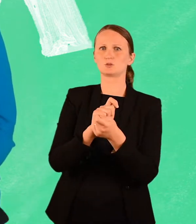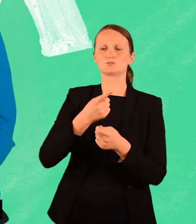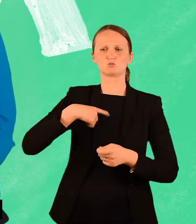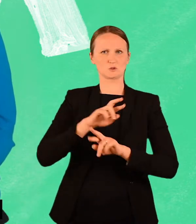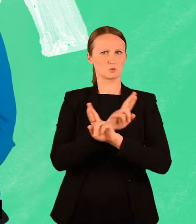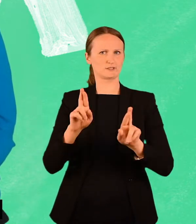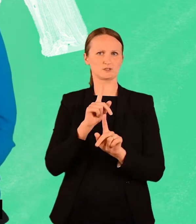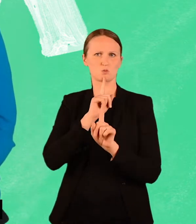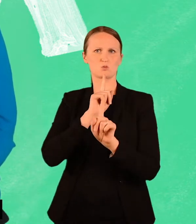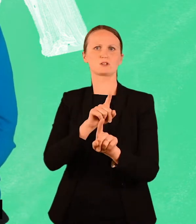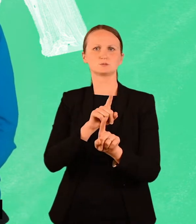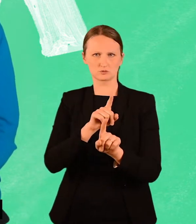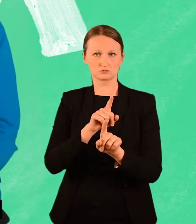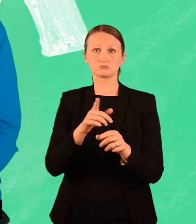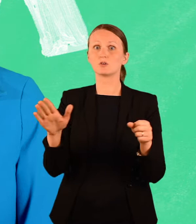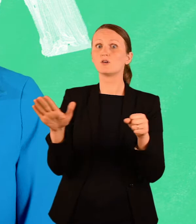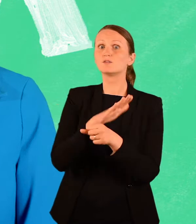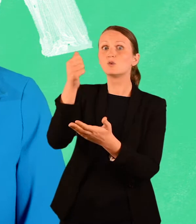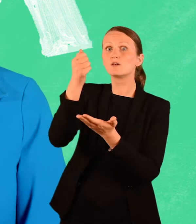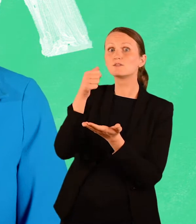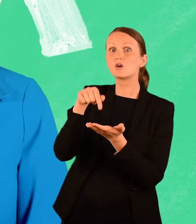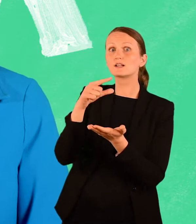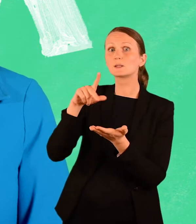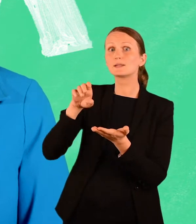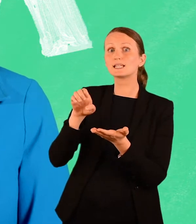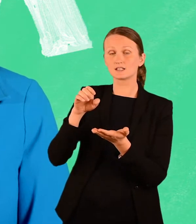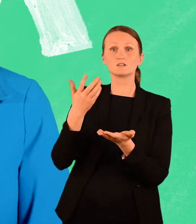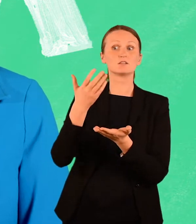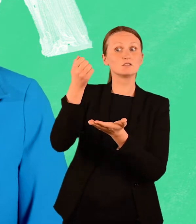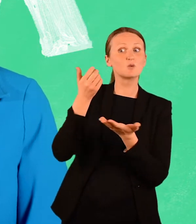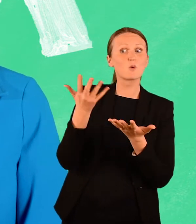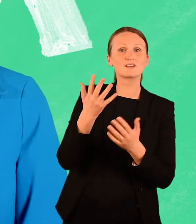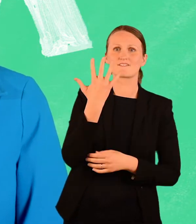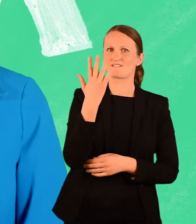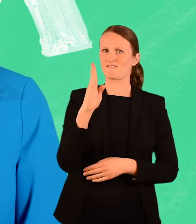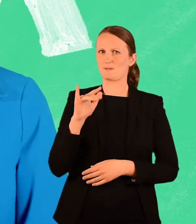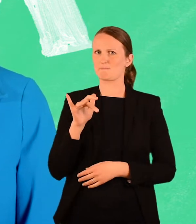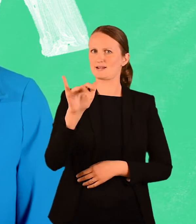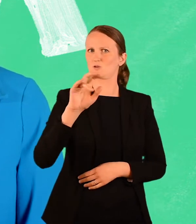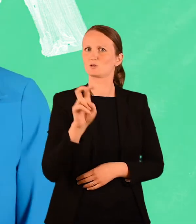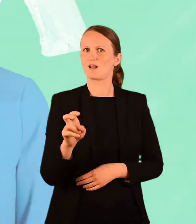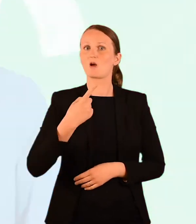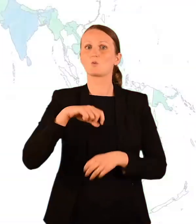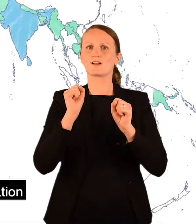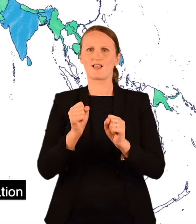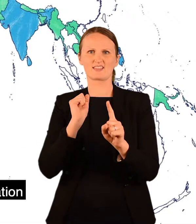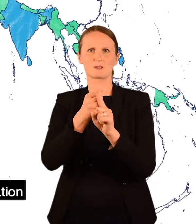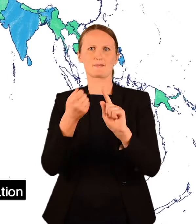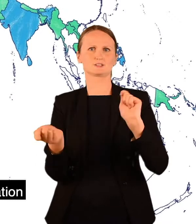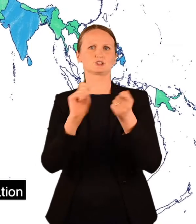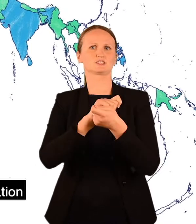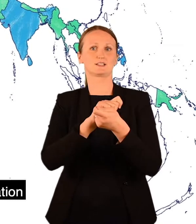transformation, and we are ready to respond. A fully funded GPE with at least $5 billion will